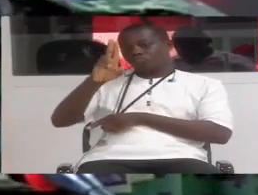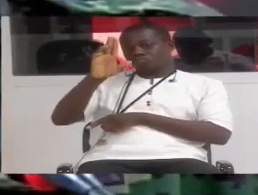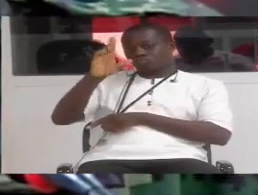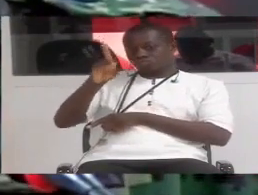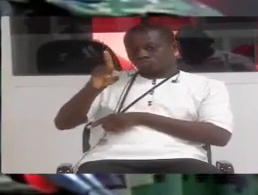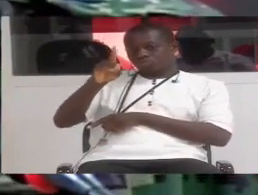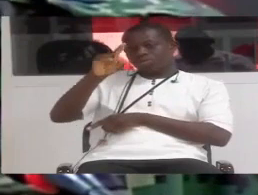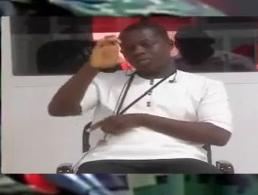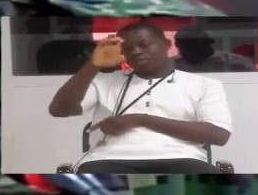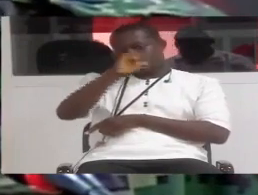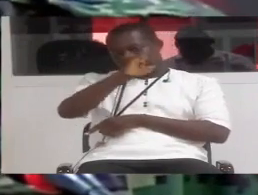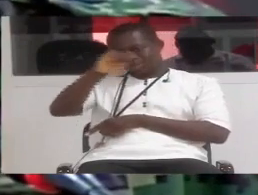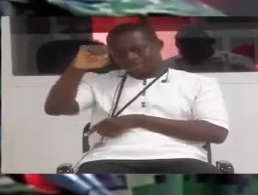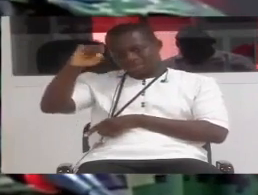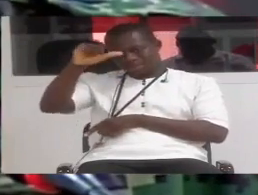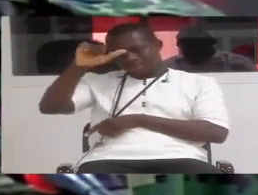Mahmoud Cissé.